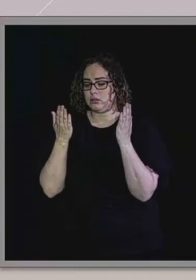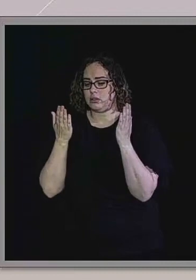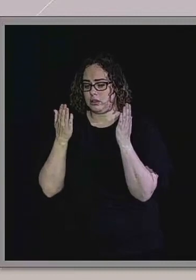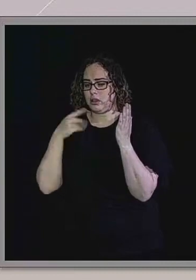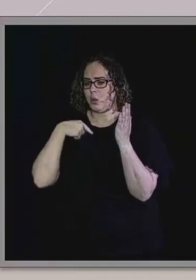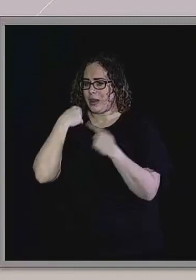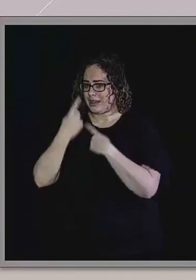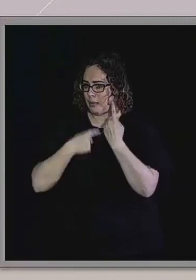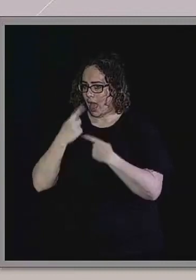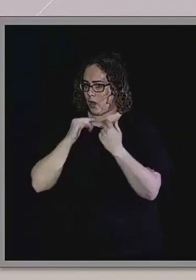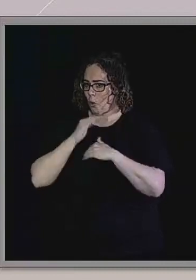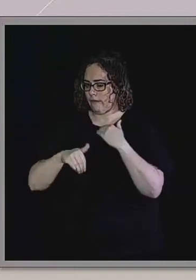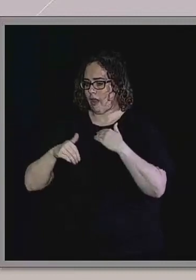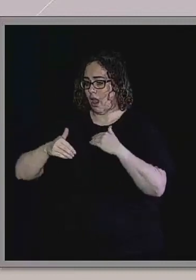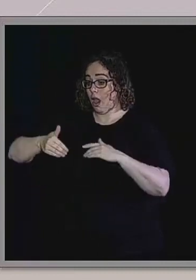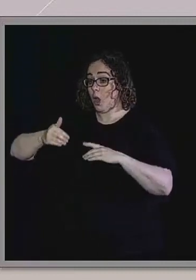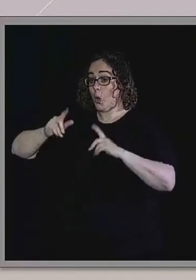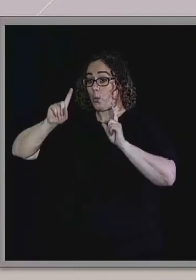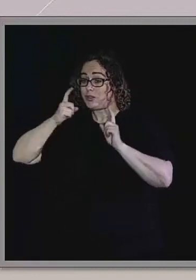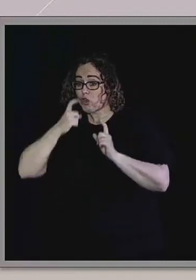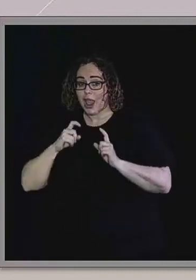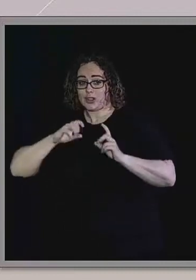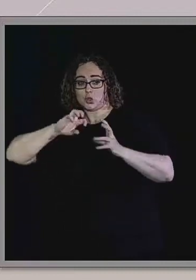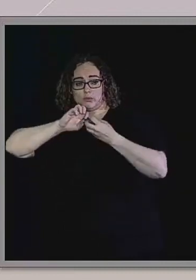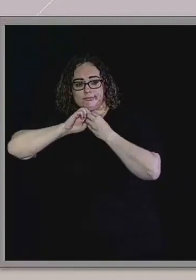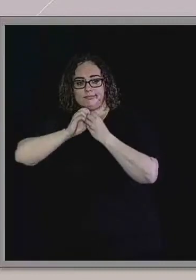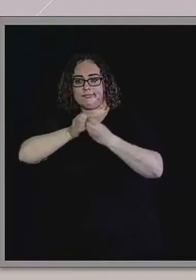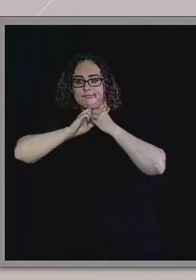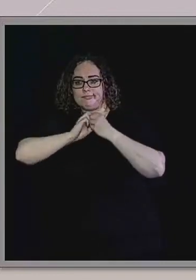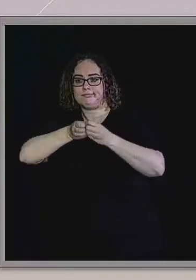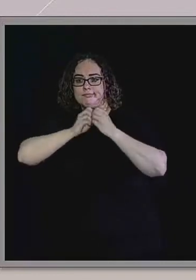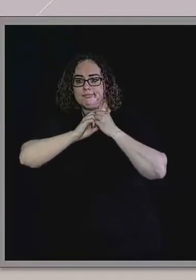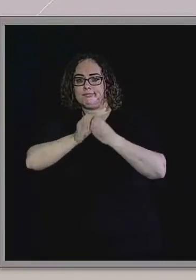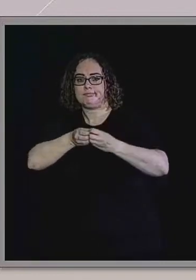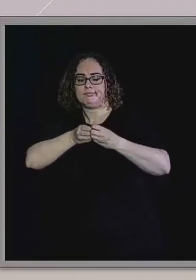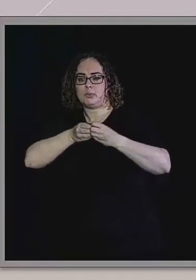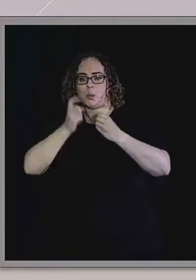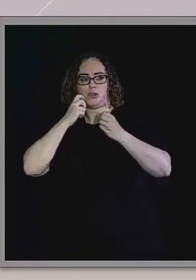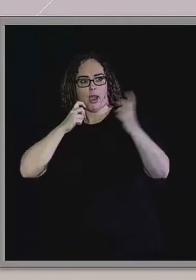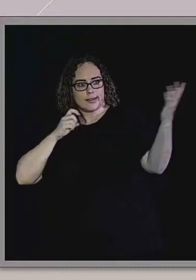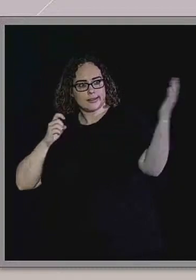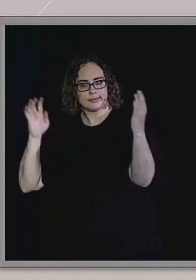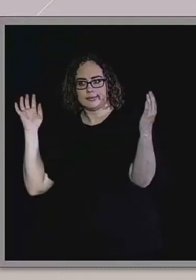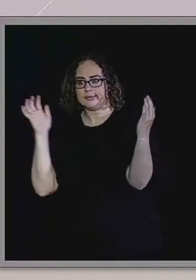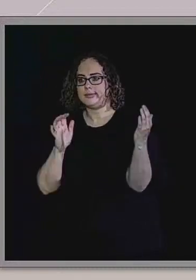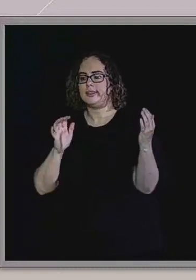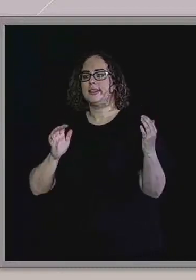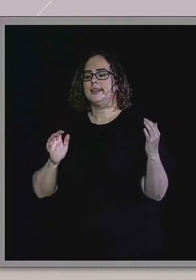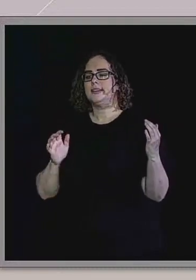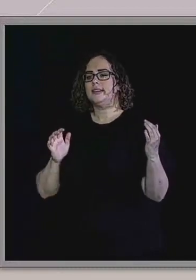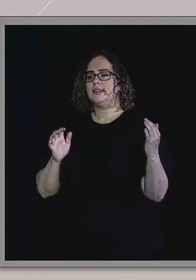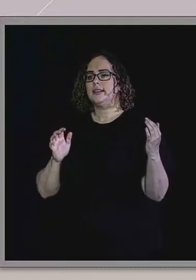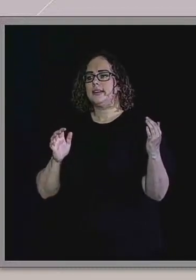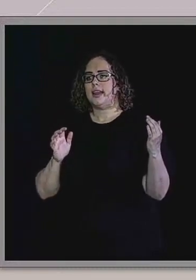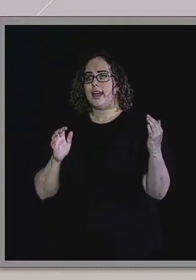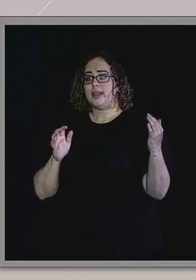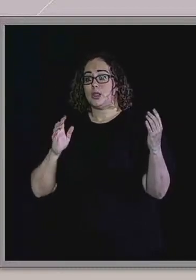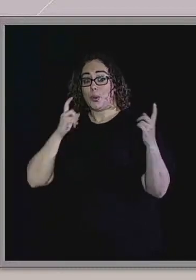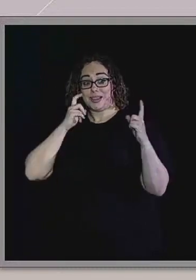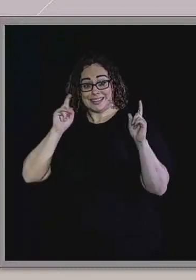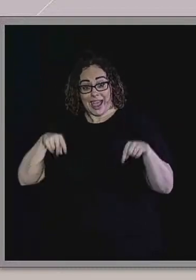the negotiations back on the table. But since the book has come out, then they sort of abruptly sort of cut off the negotiations, and then everything went